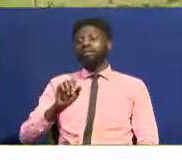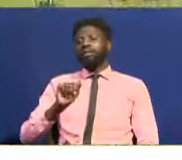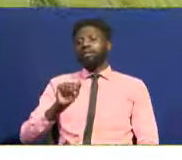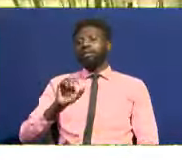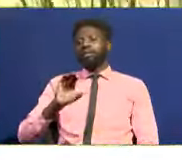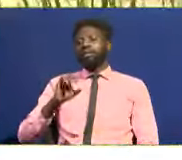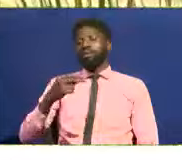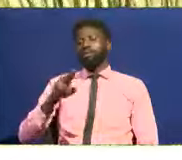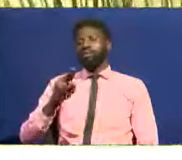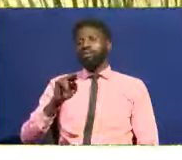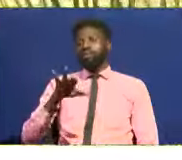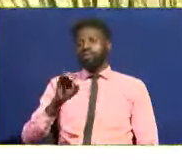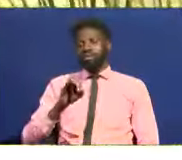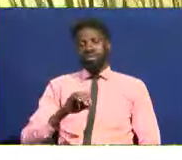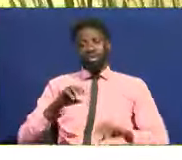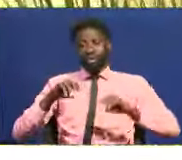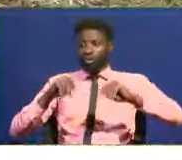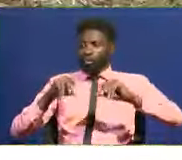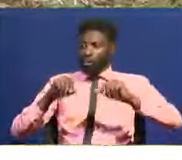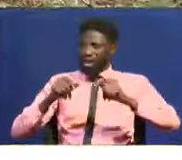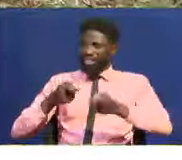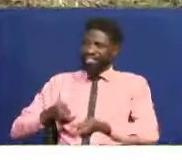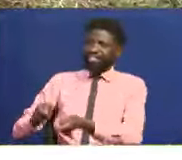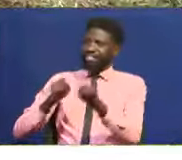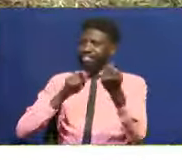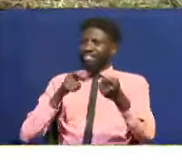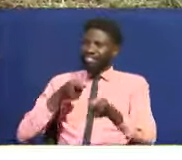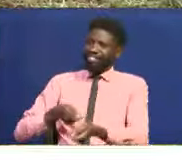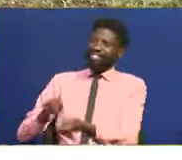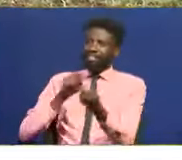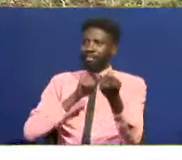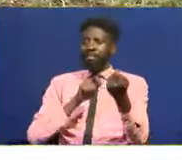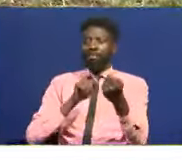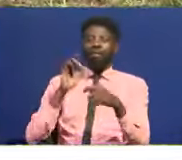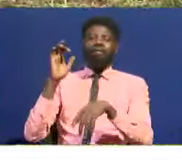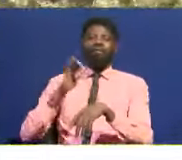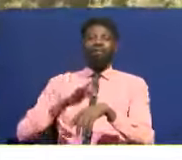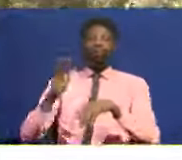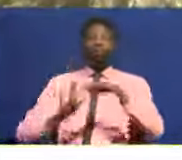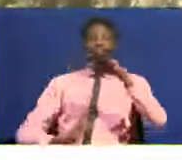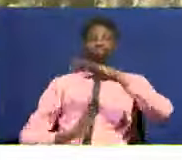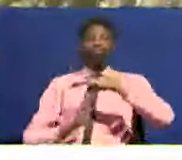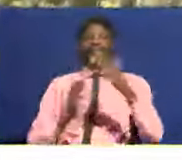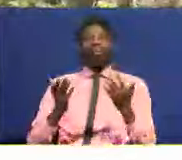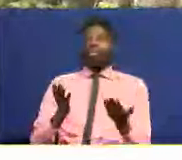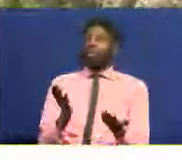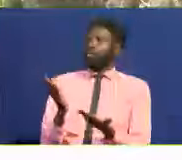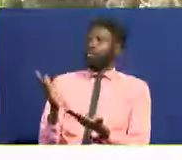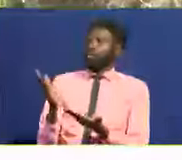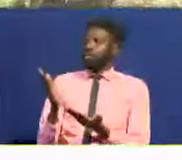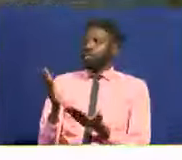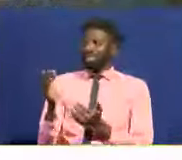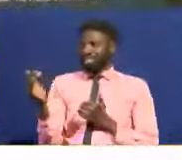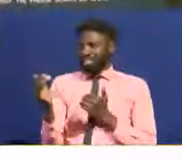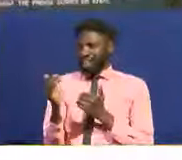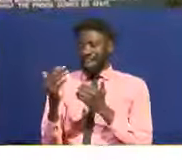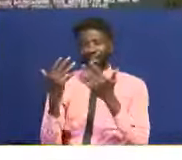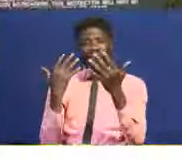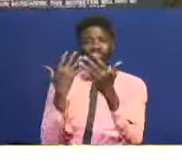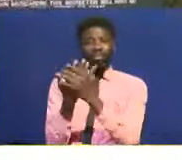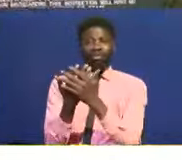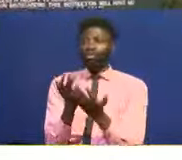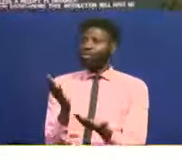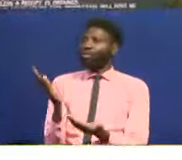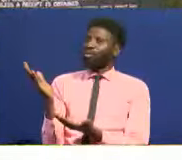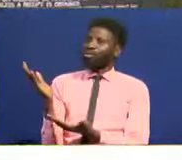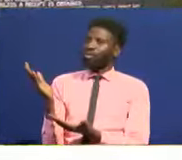Sand mining has left the environment on the edge. One of the most severely impacted areas is the Rachuonyo GK prison near Mitimbili Beach,